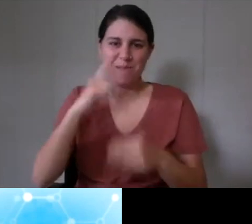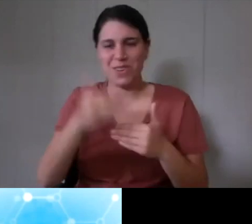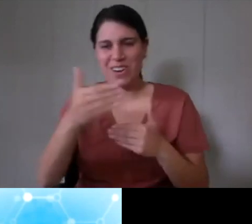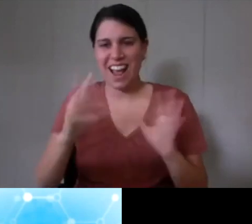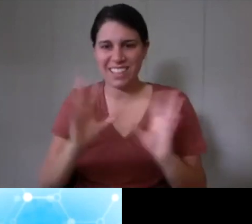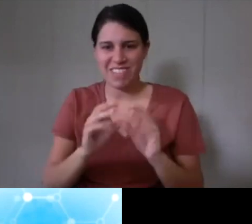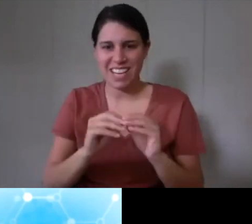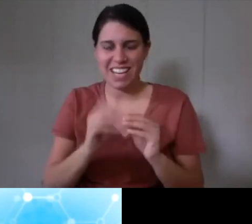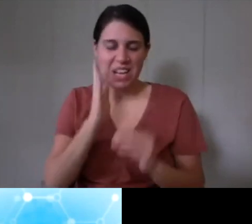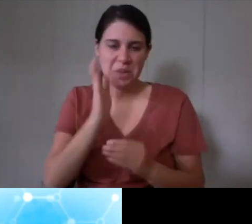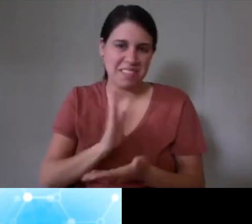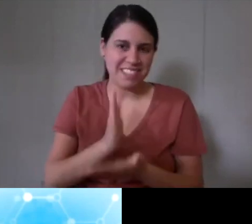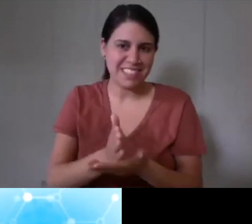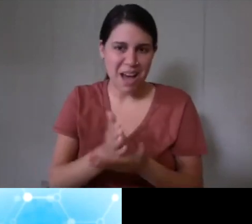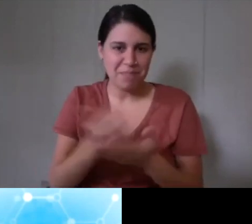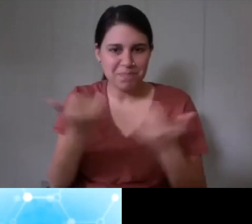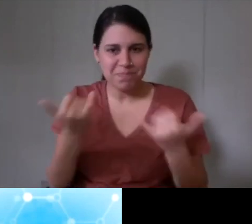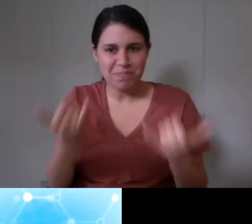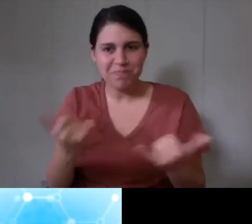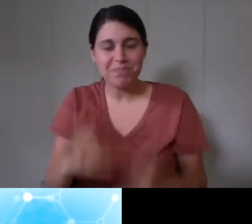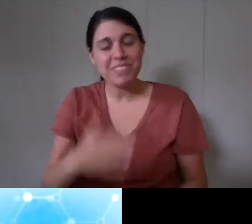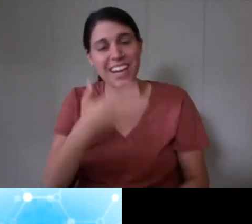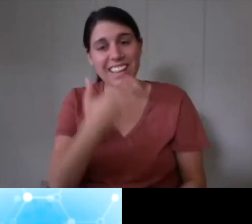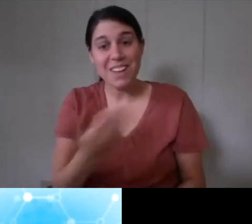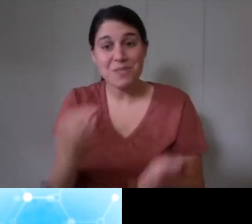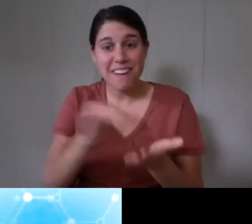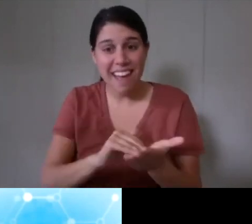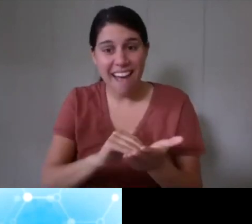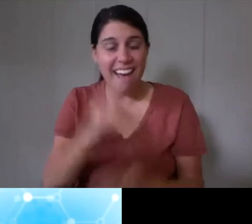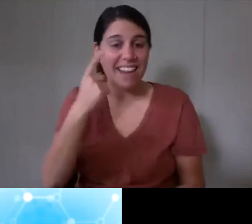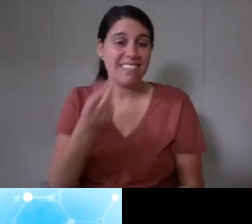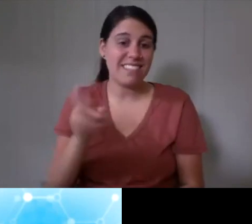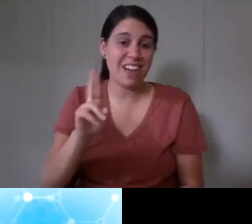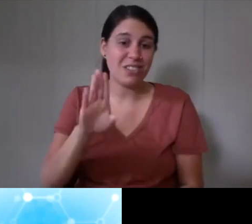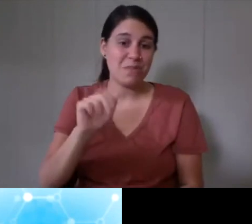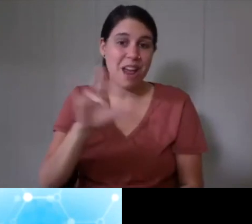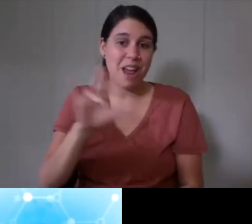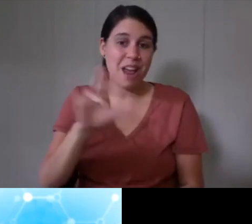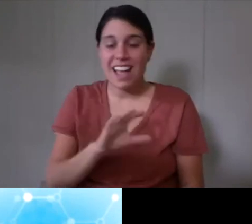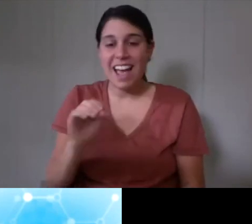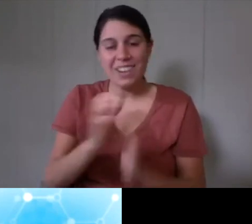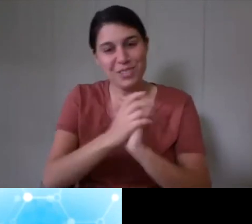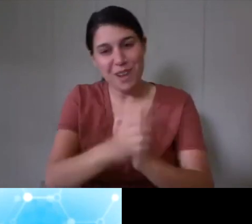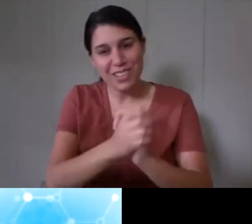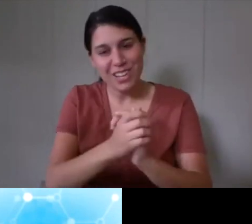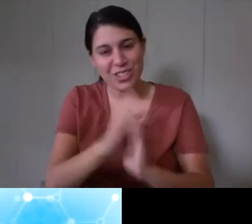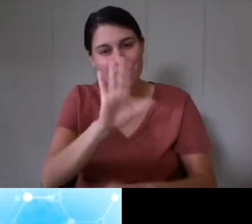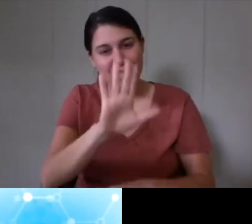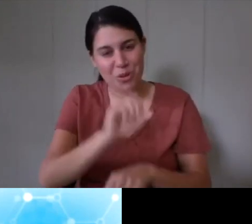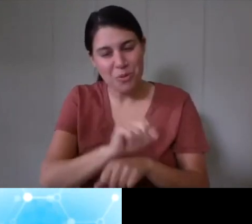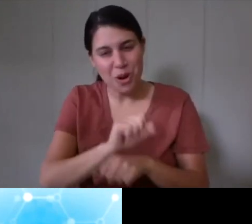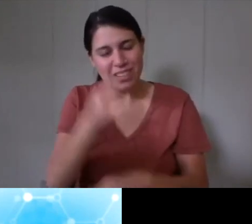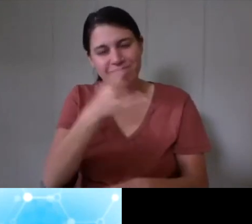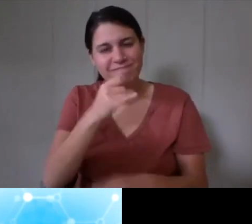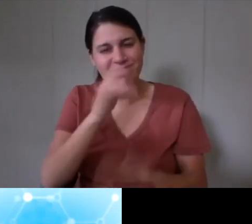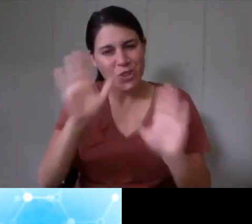going to need to stop now. But again, thank you so much, Dr. Barry, and congratulations on great work. Really